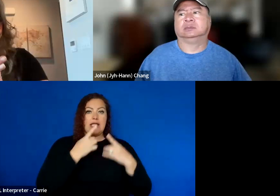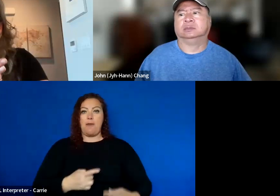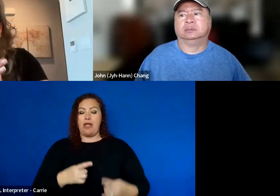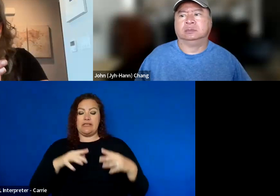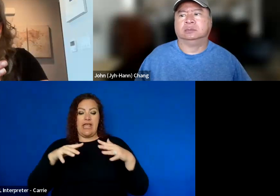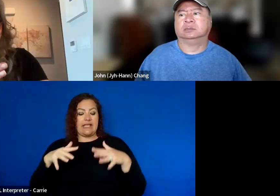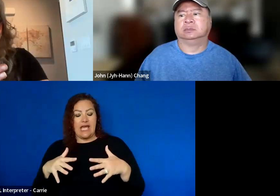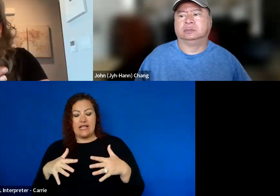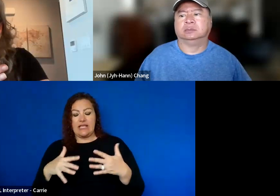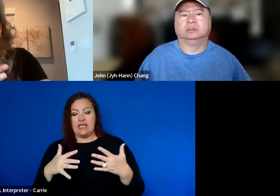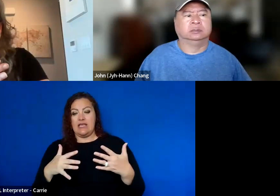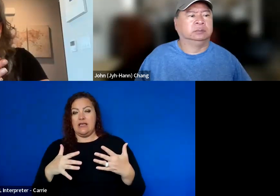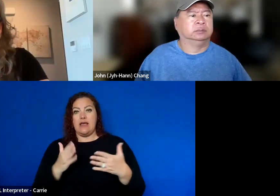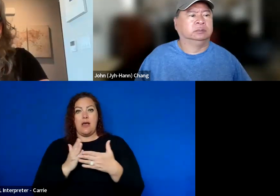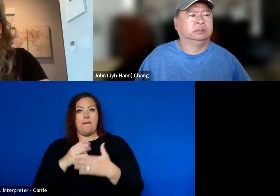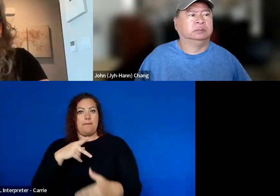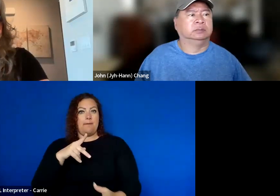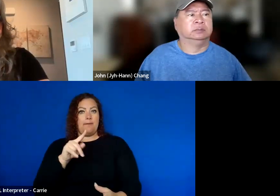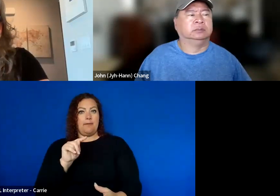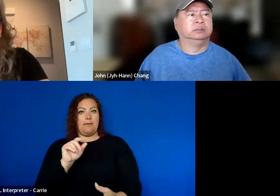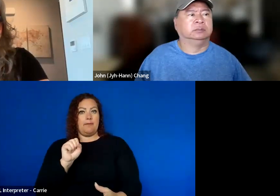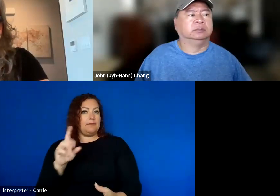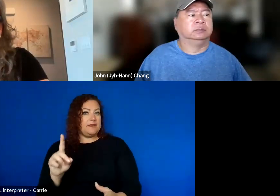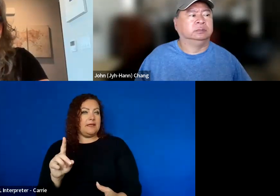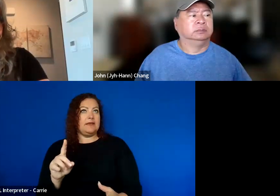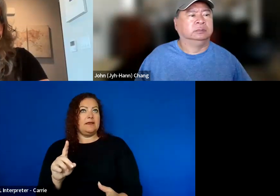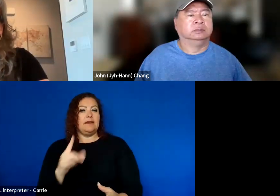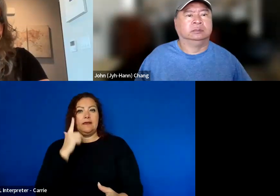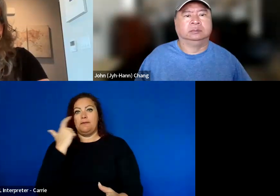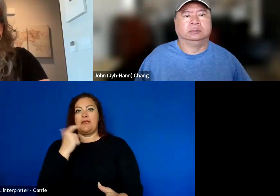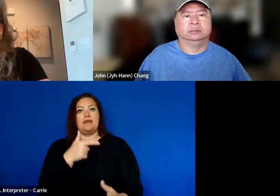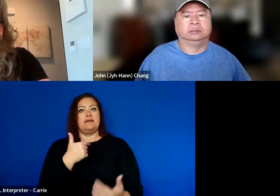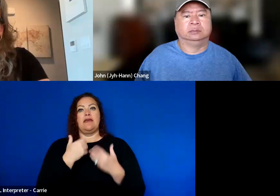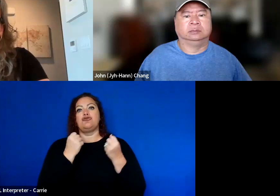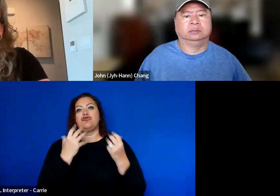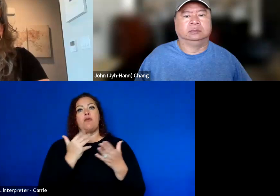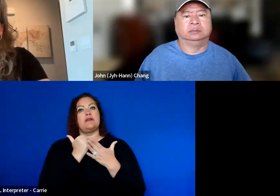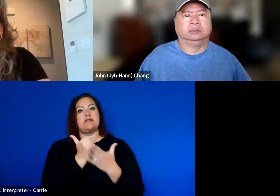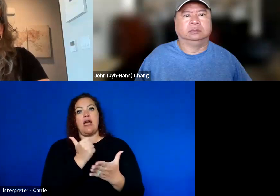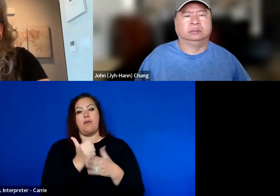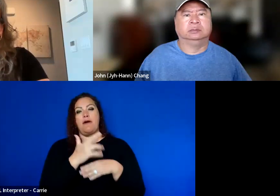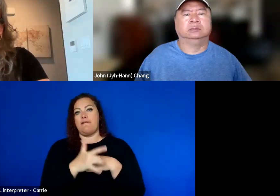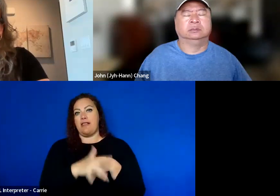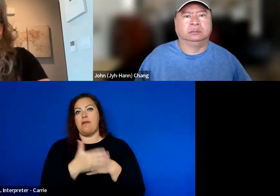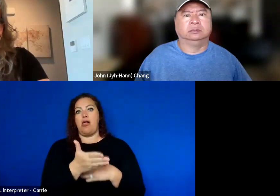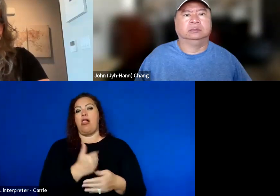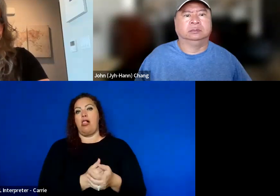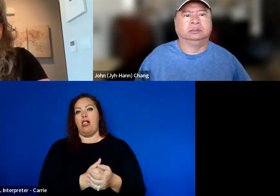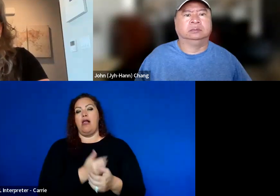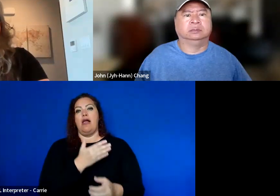anxiety, post-traumatic stress disorder, because there's so much help available.